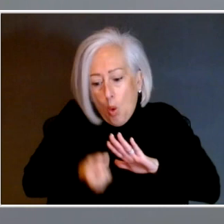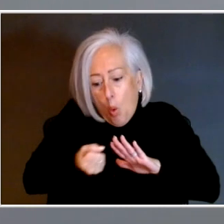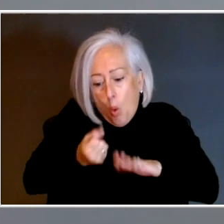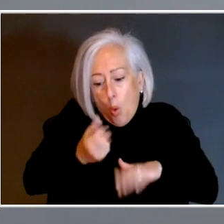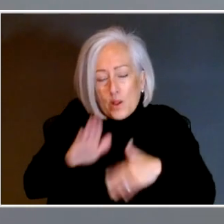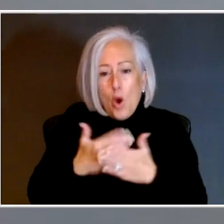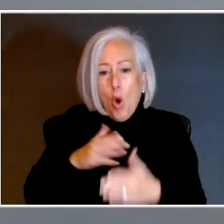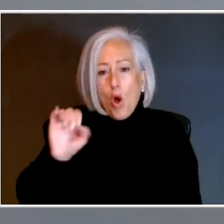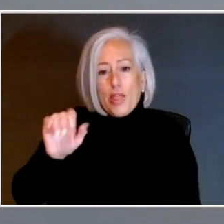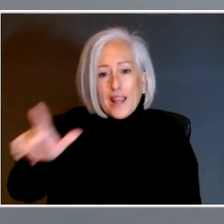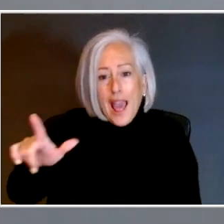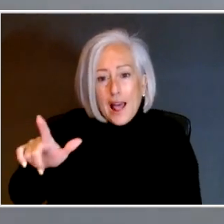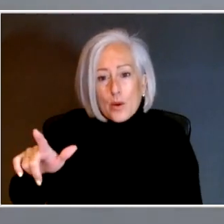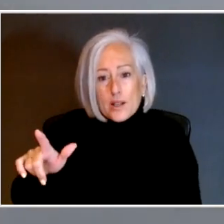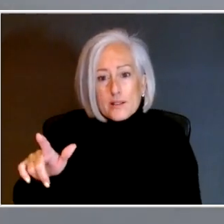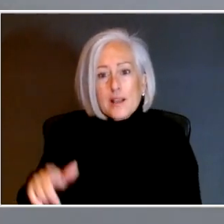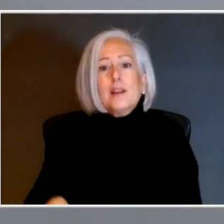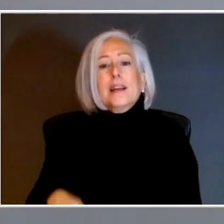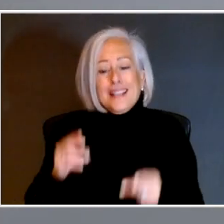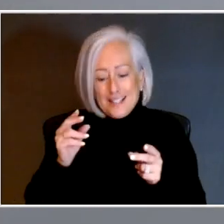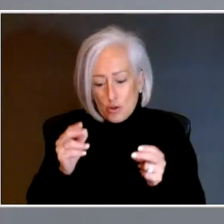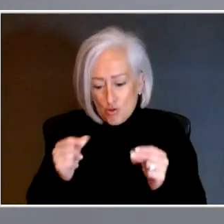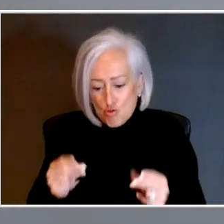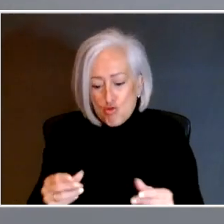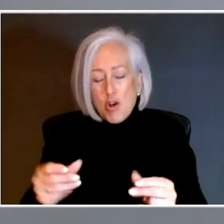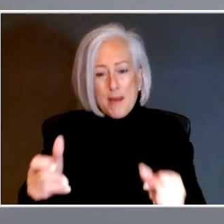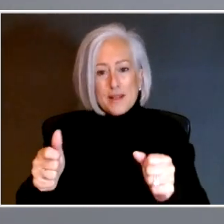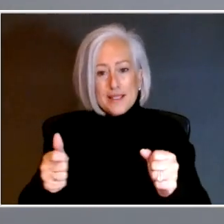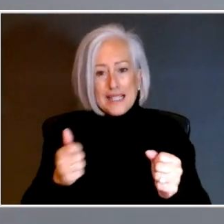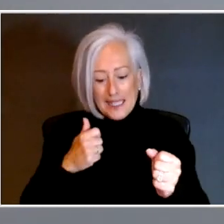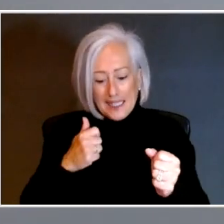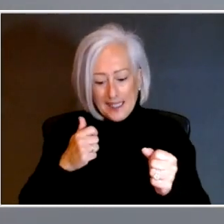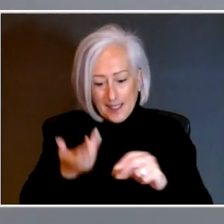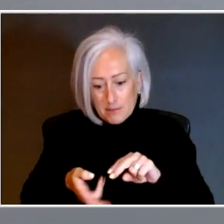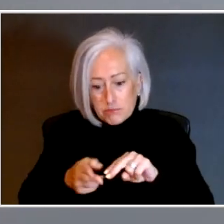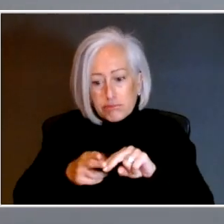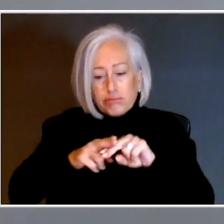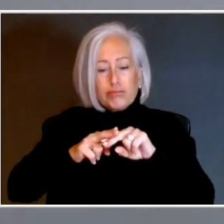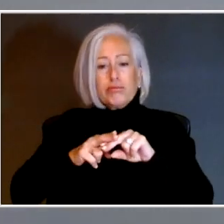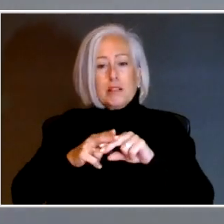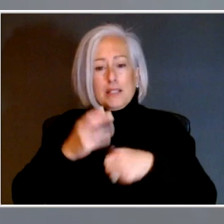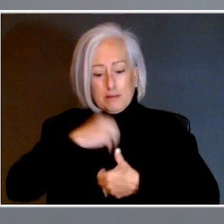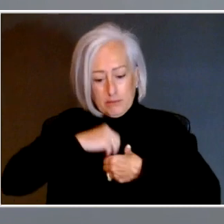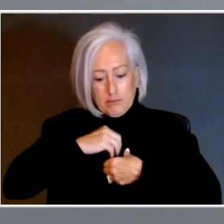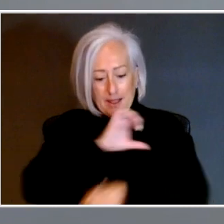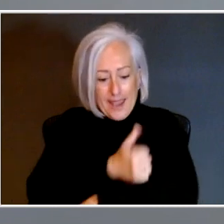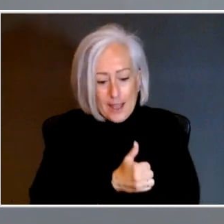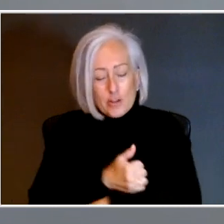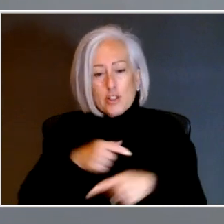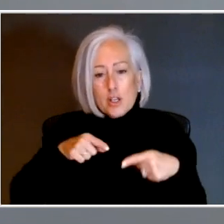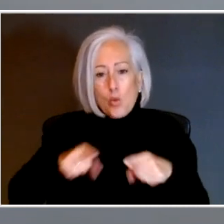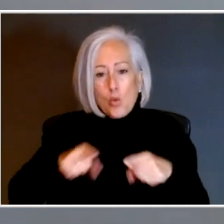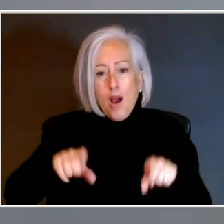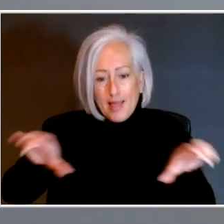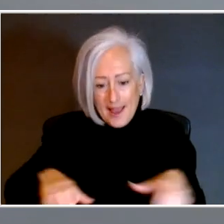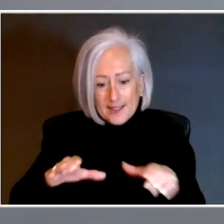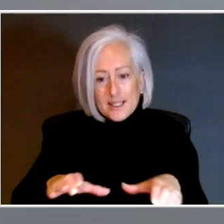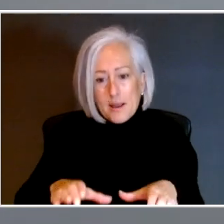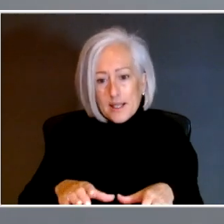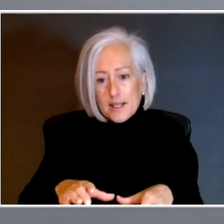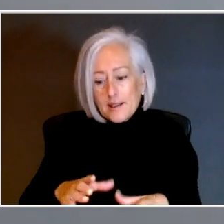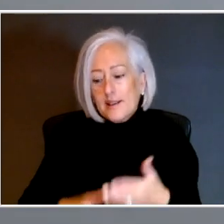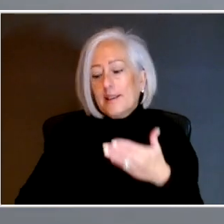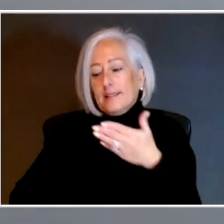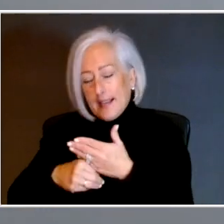it's doing is it's rapidly replenishing the energy stores they're utilizing during their activity, while also optimizing hydration with